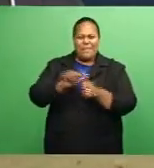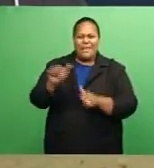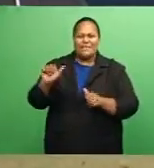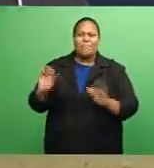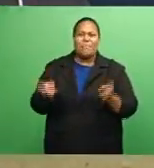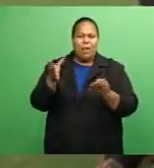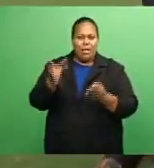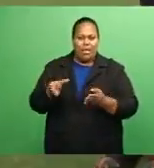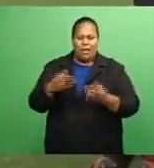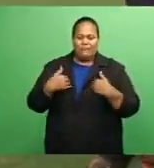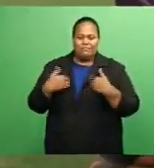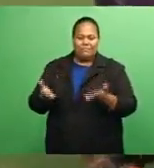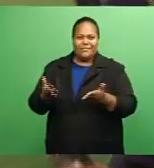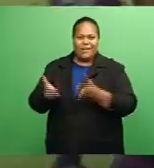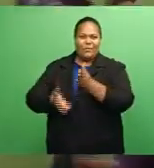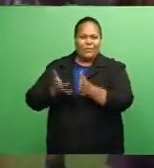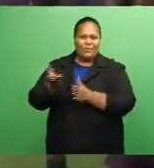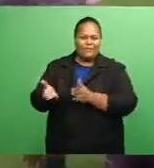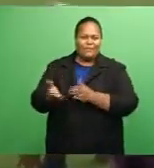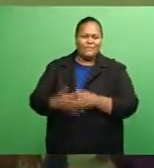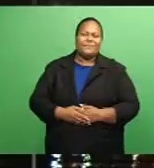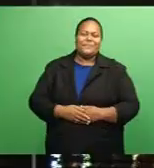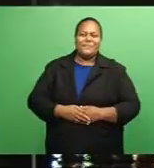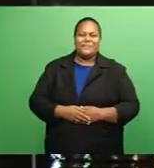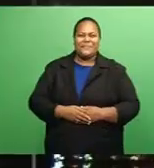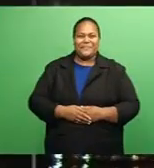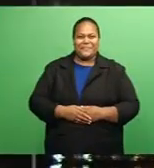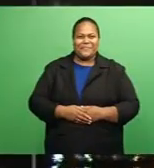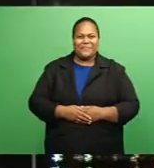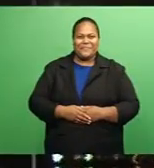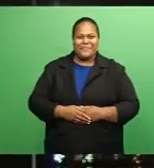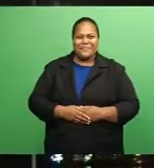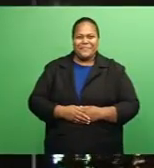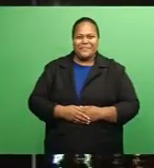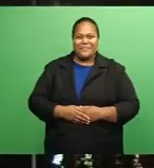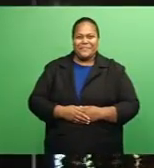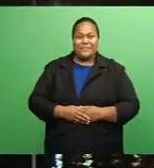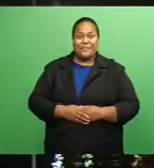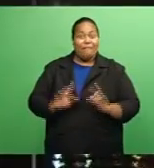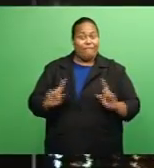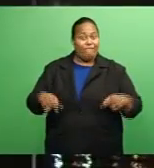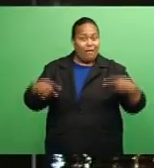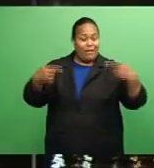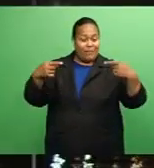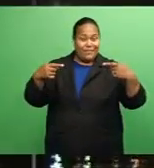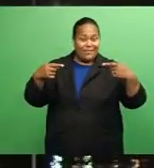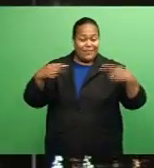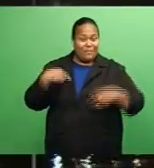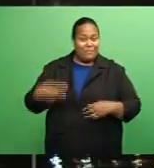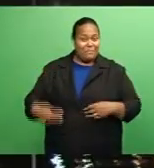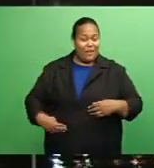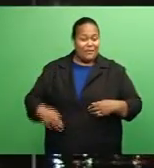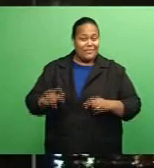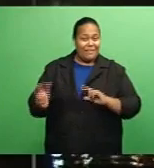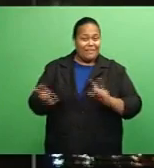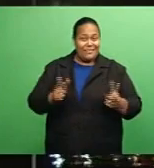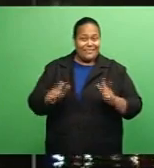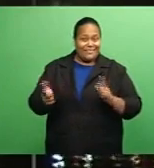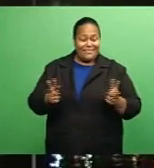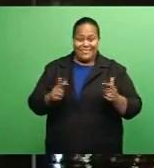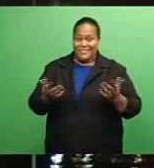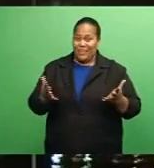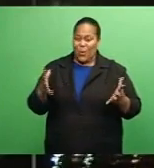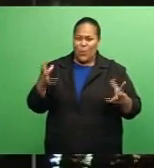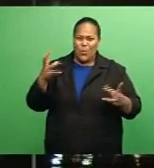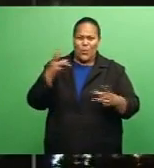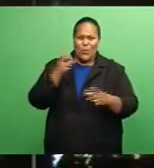final. Talima Terkula, FBC Sports. And the finals of the Fiji Bitter Marist Sevens tournament ended just